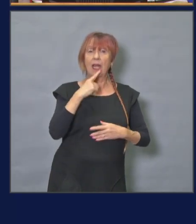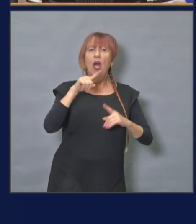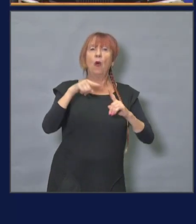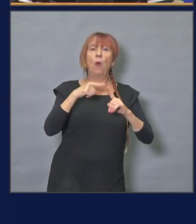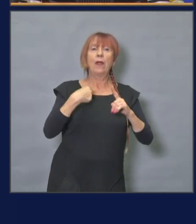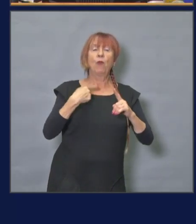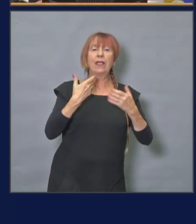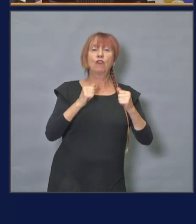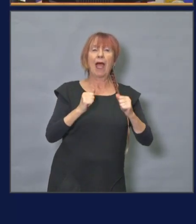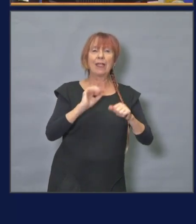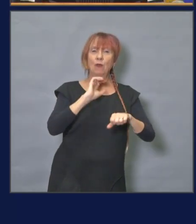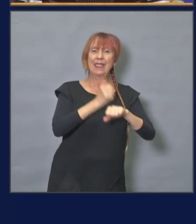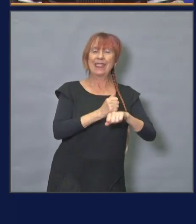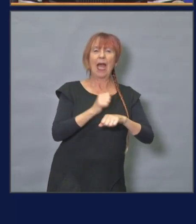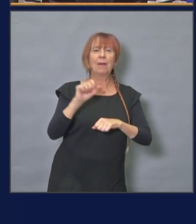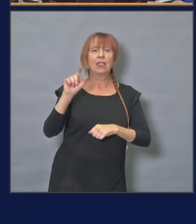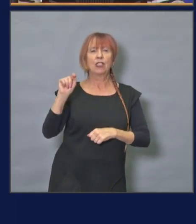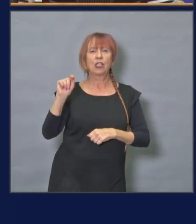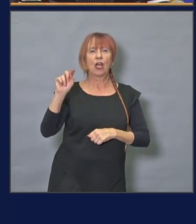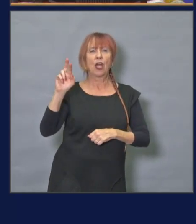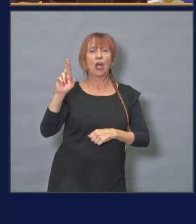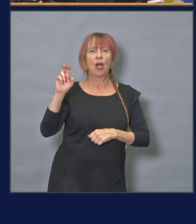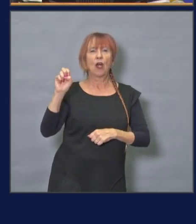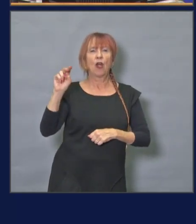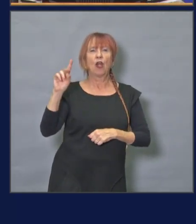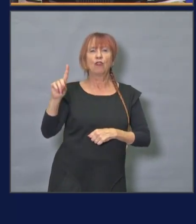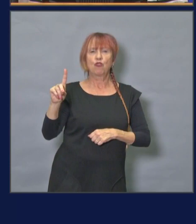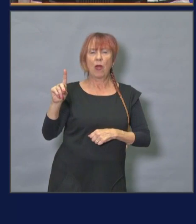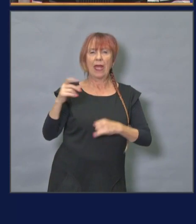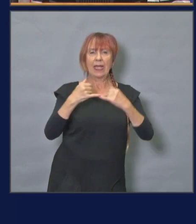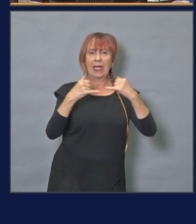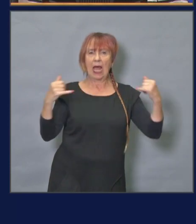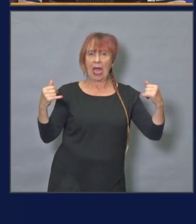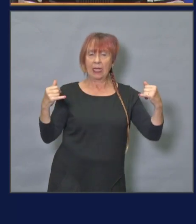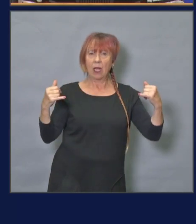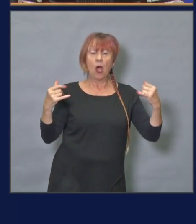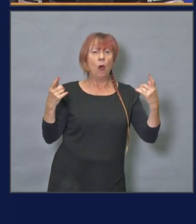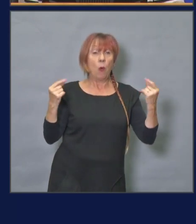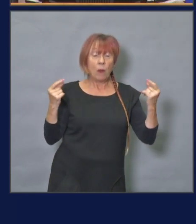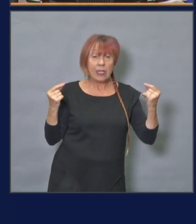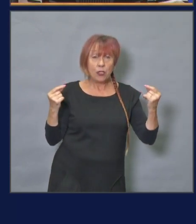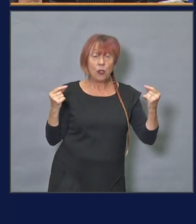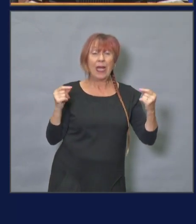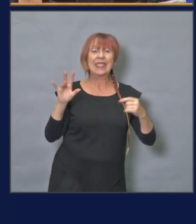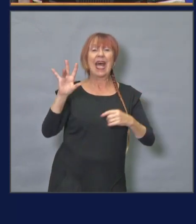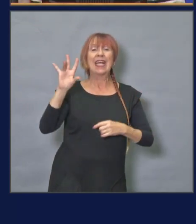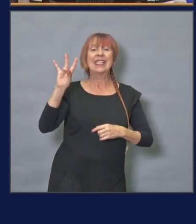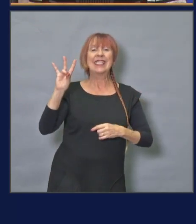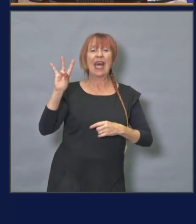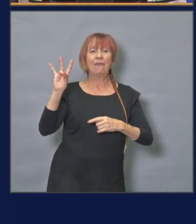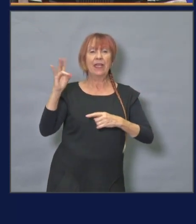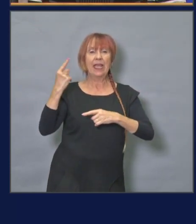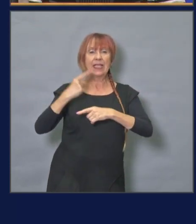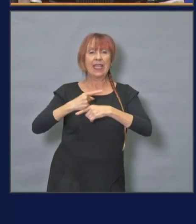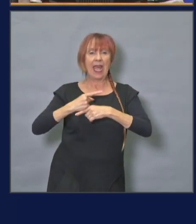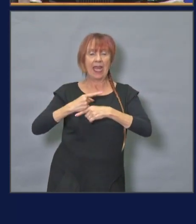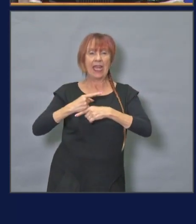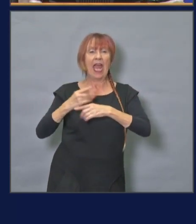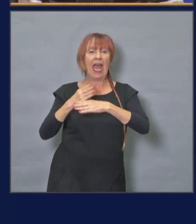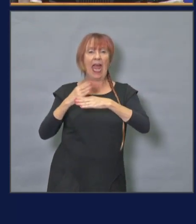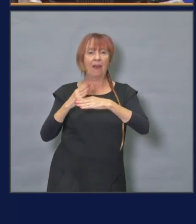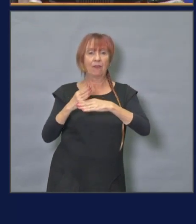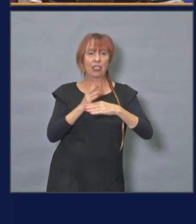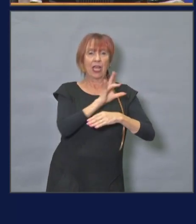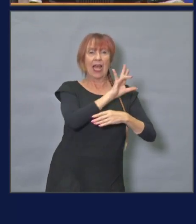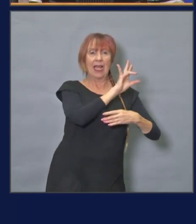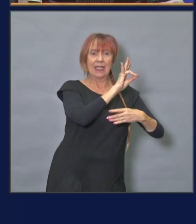the line we have up there, it's a good idea to look at the daily 7-day averages over time. Using a 7-day average prevents